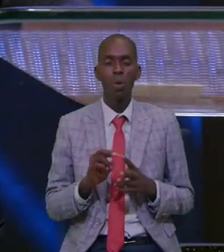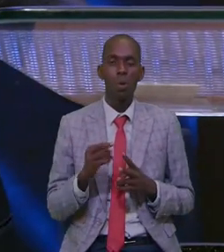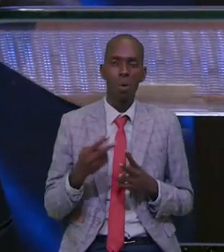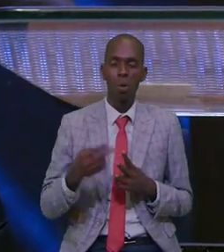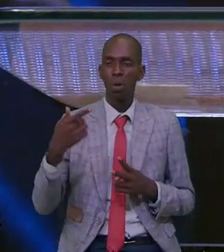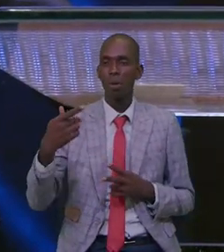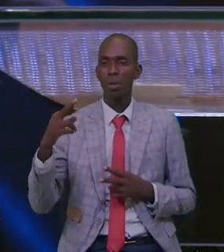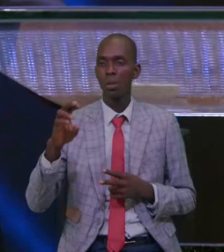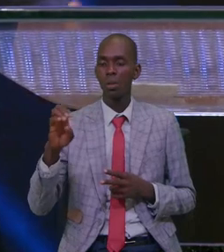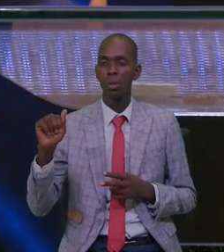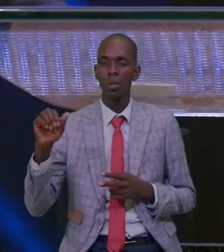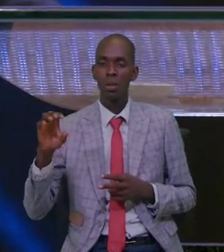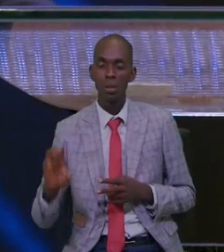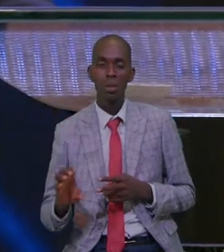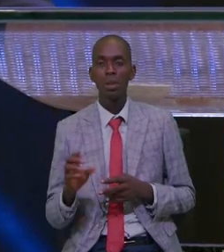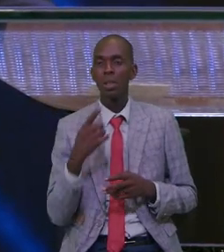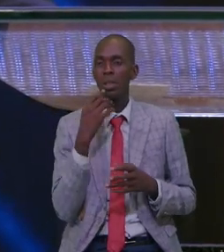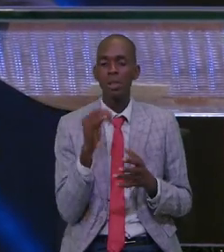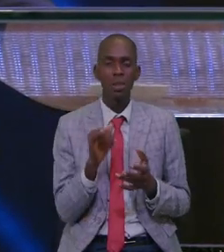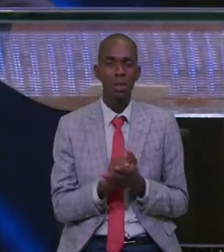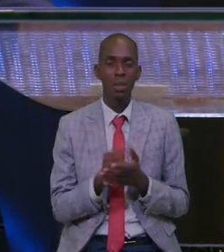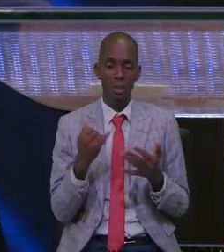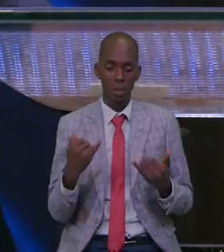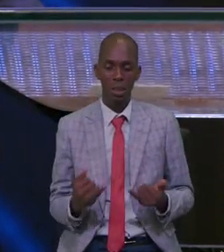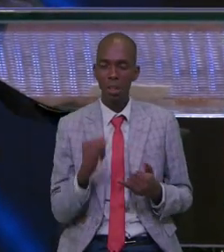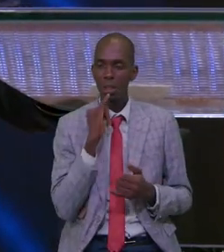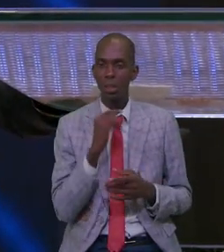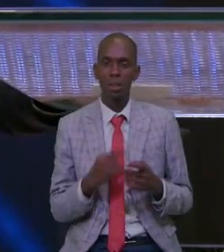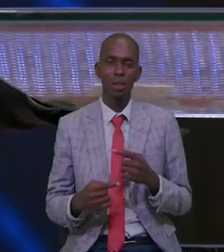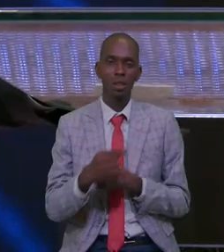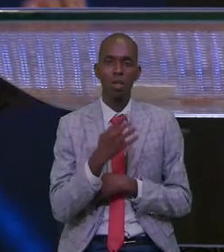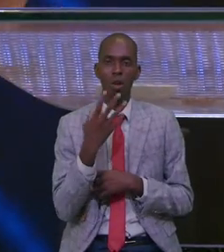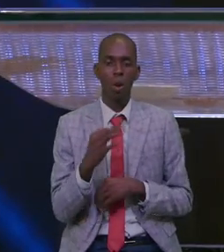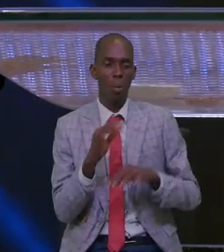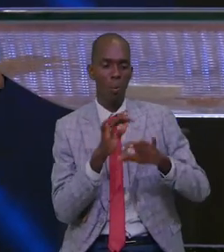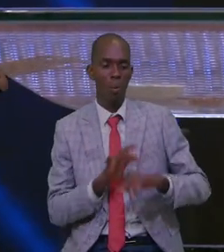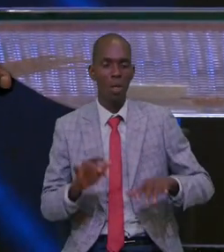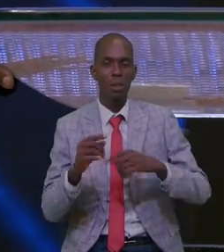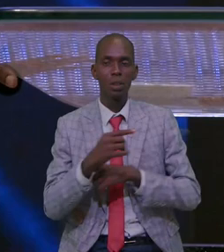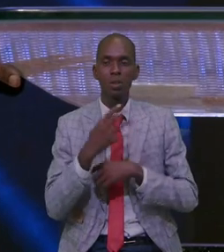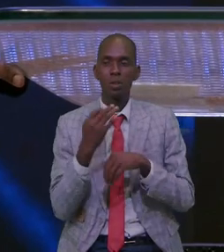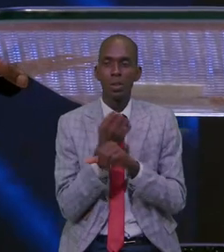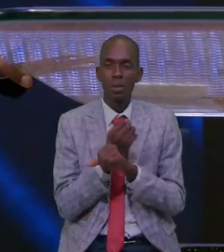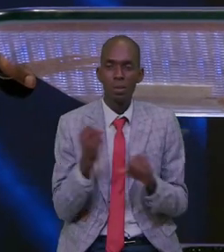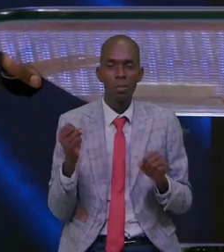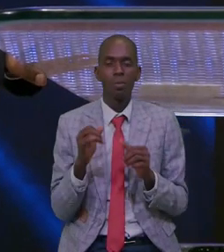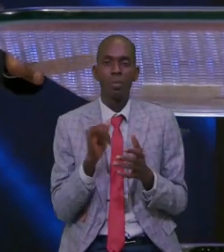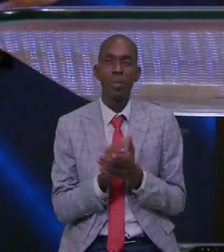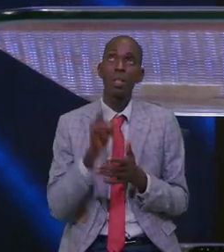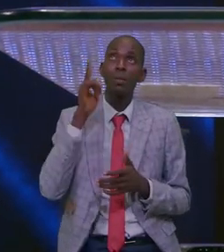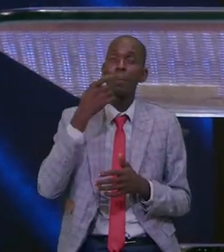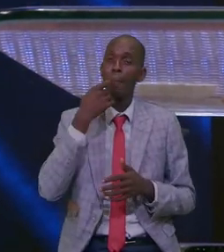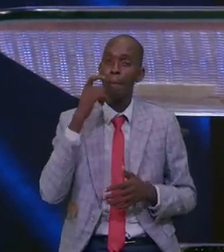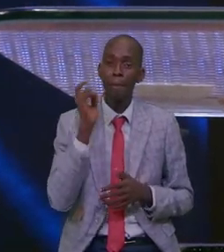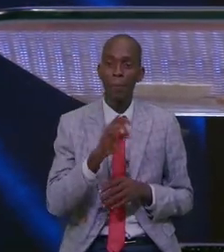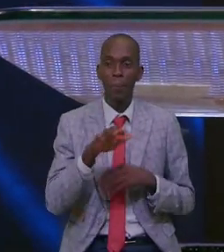of heaven says, this is the day of mercy, and this is the day of salvation, but now commandeth all